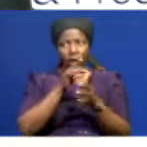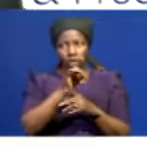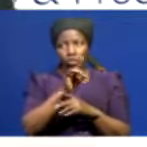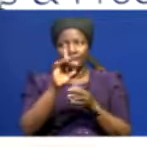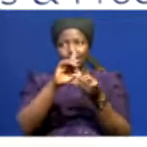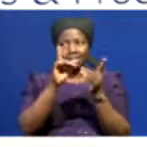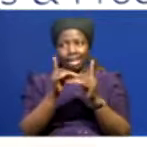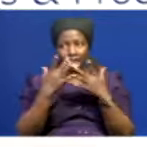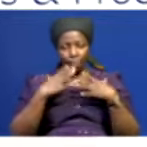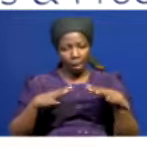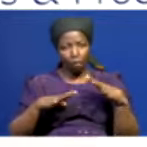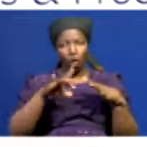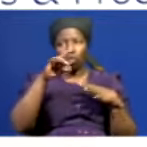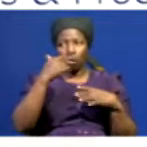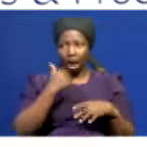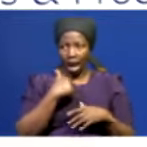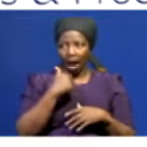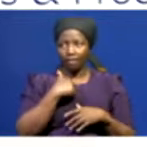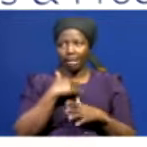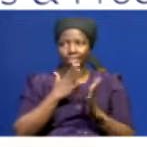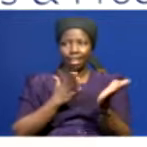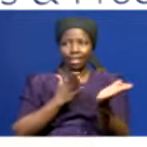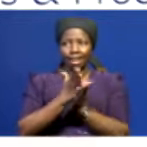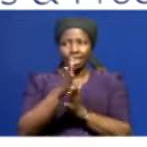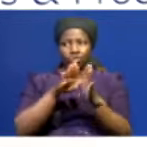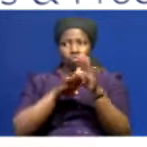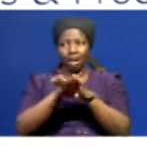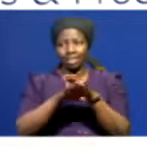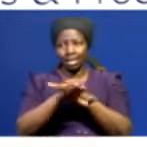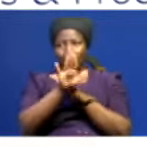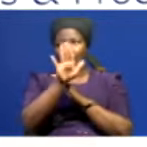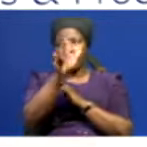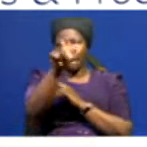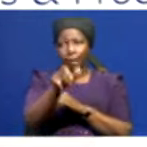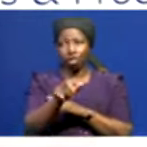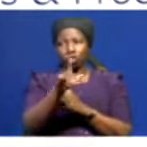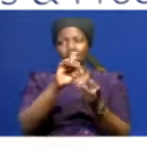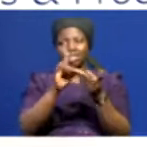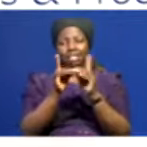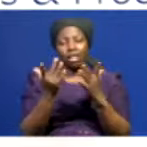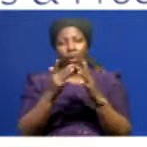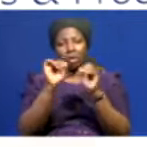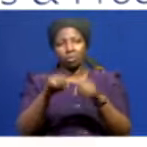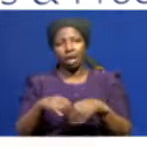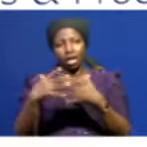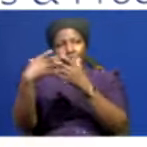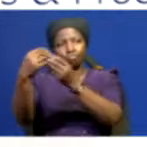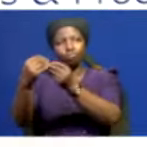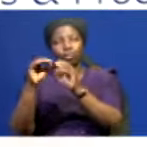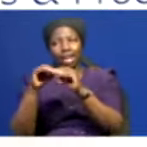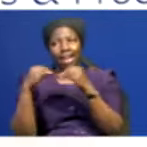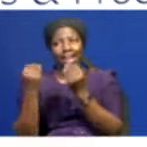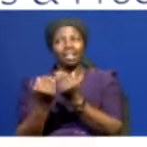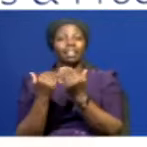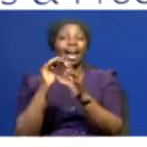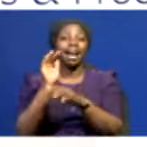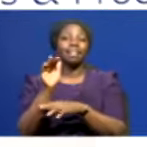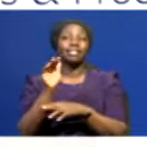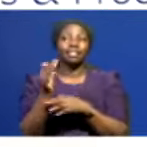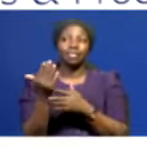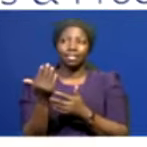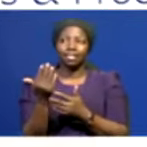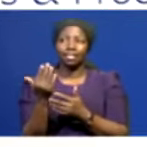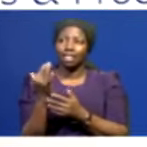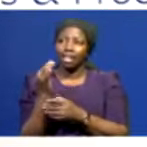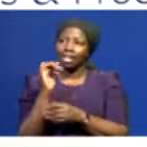subject, you have the right to access your personal data, where you can go to an organization and tell them,